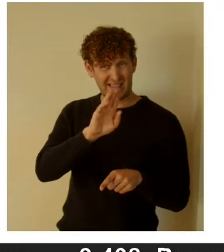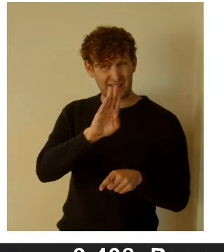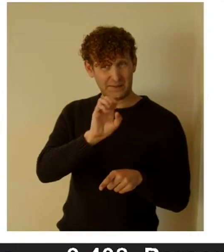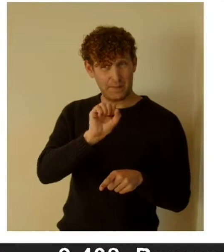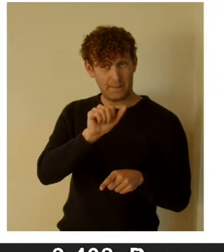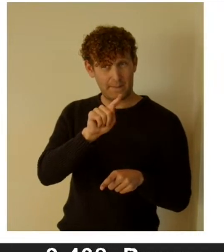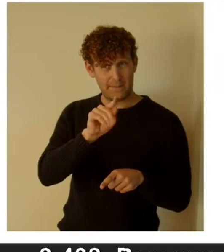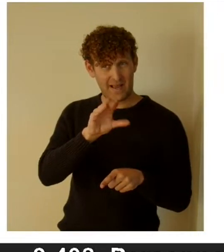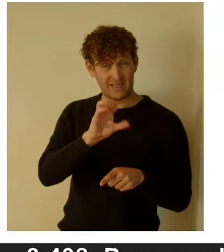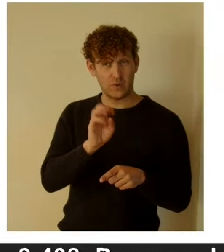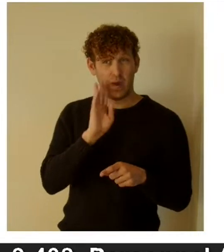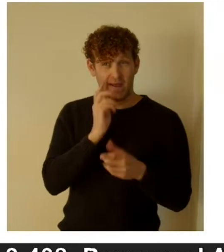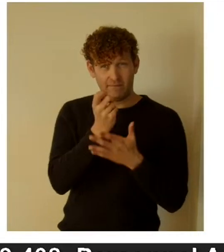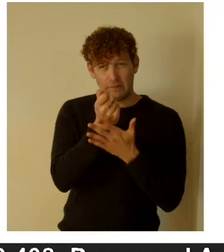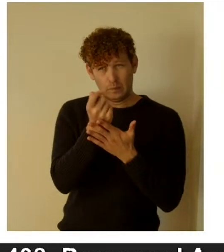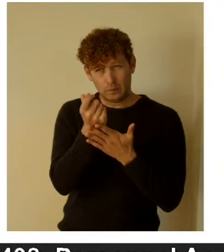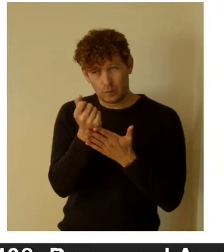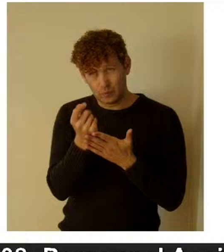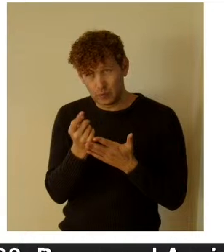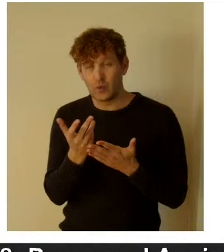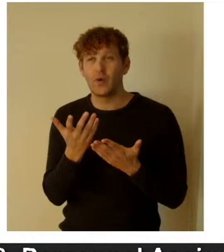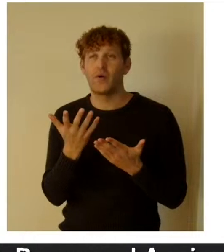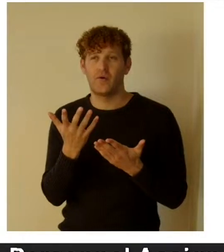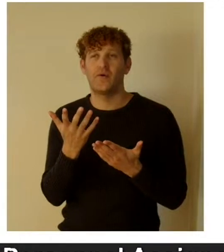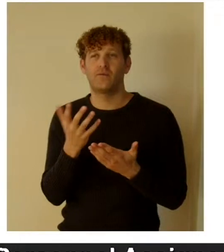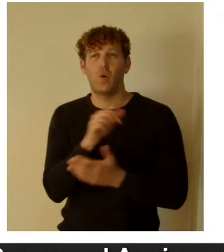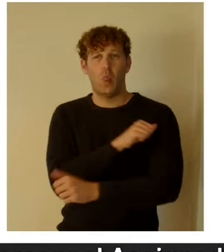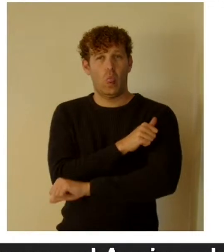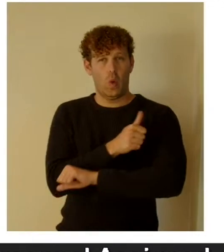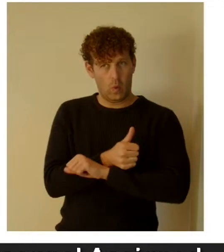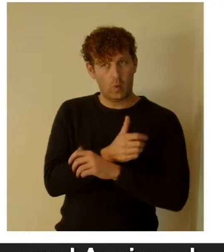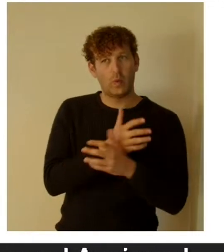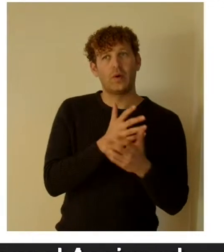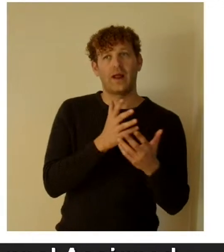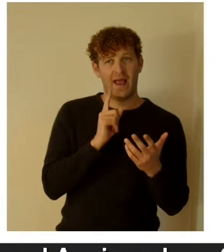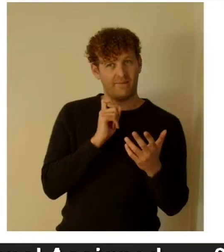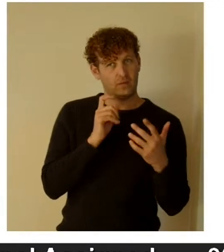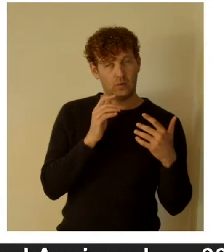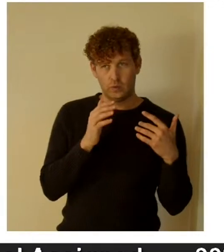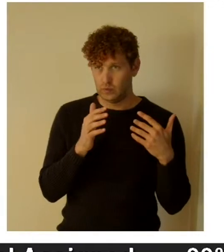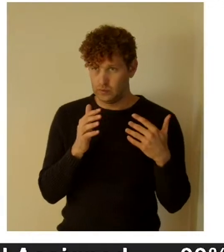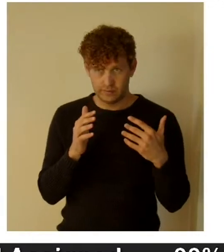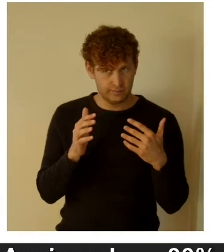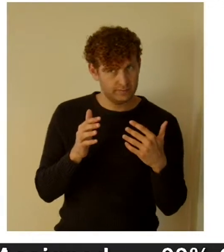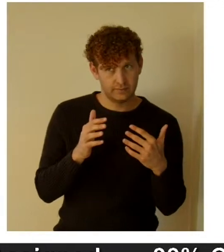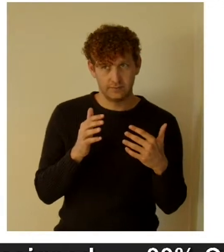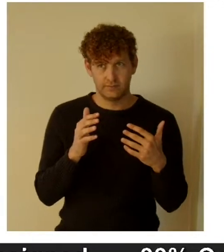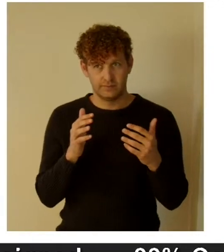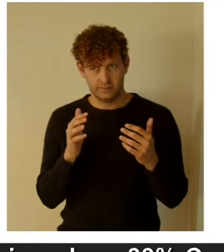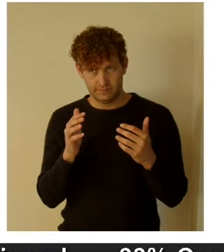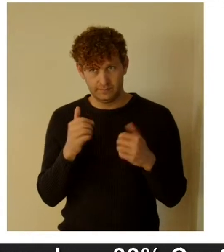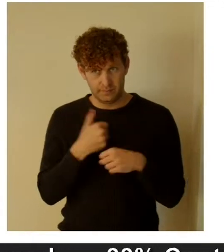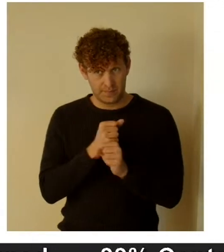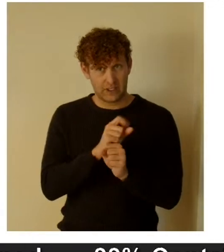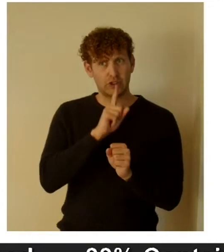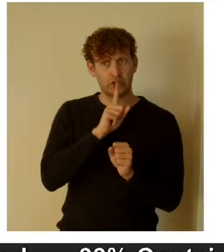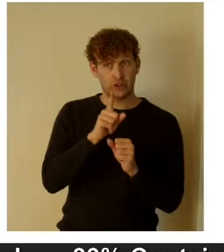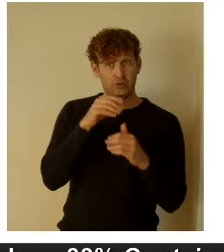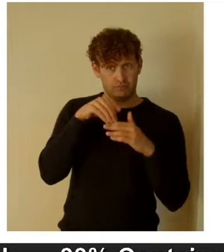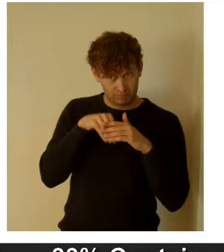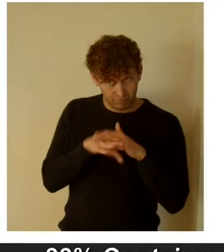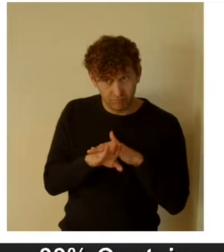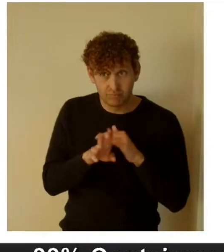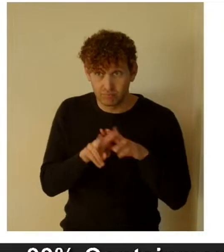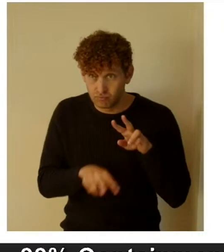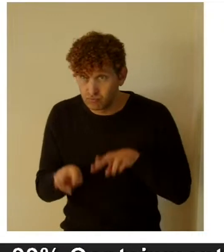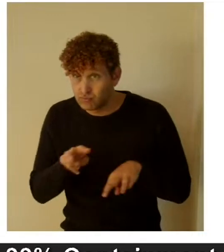we will do that under our authority to remove hazardous materials without any permission from anybody. So what will happen is you'll see us out there with county